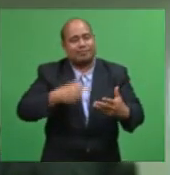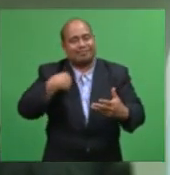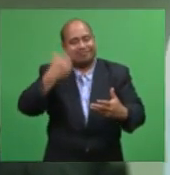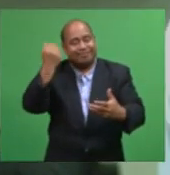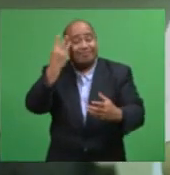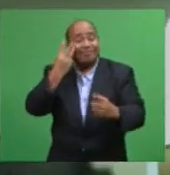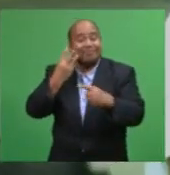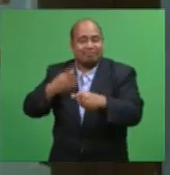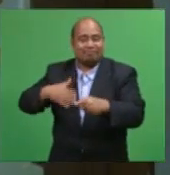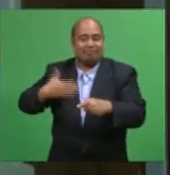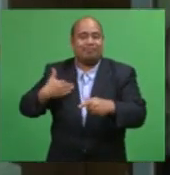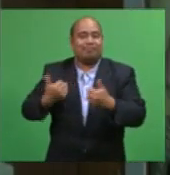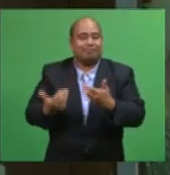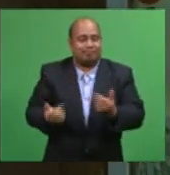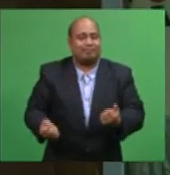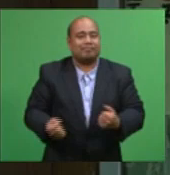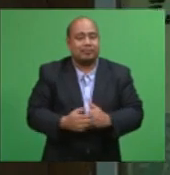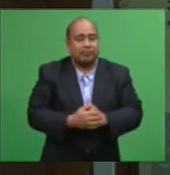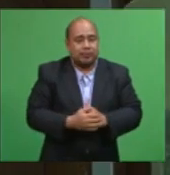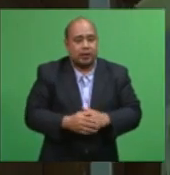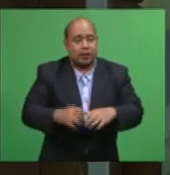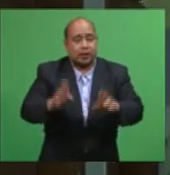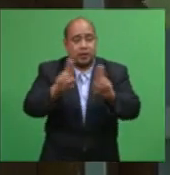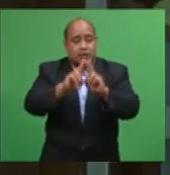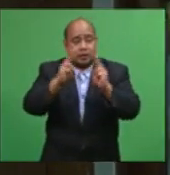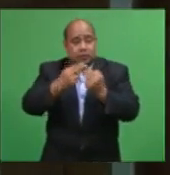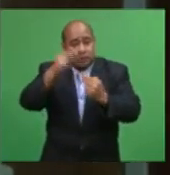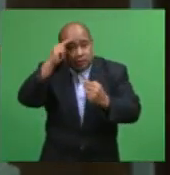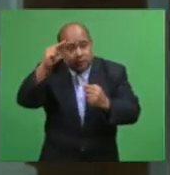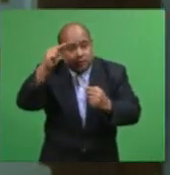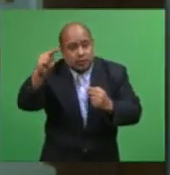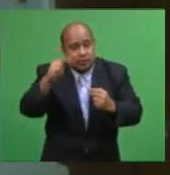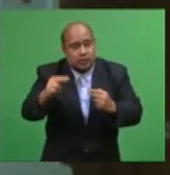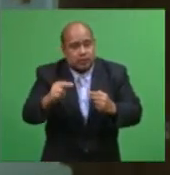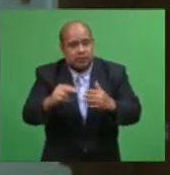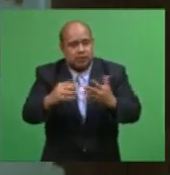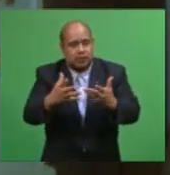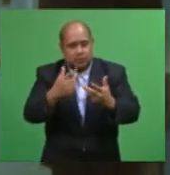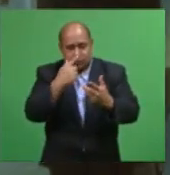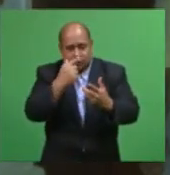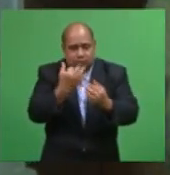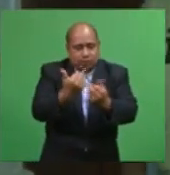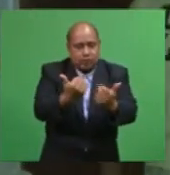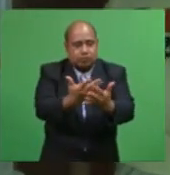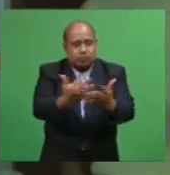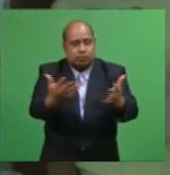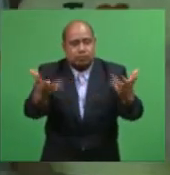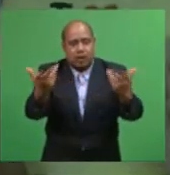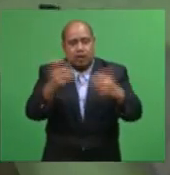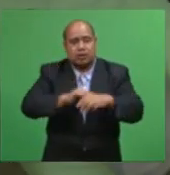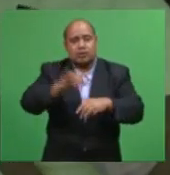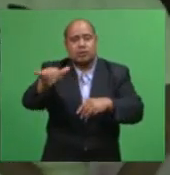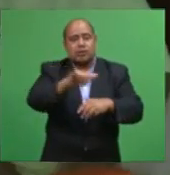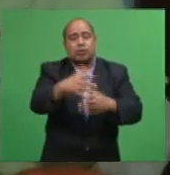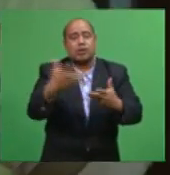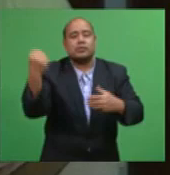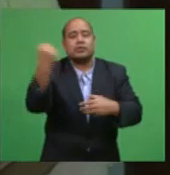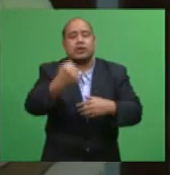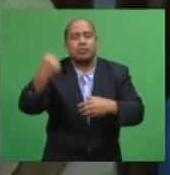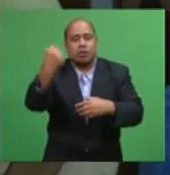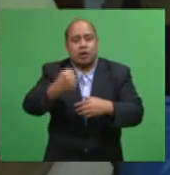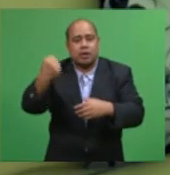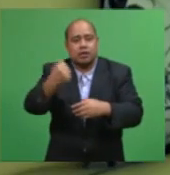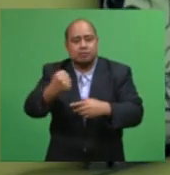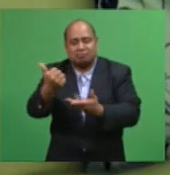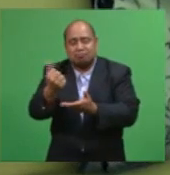United Nations Population Fund to Samoa for 10 weeks to support maternal health during the recent measles epidemic. Apenisa